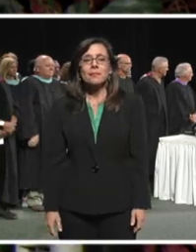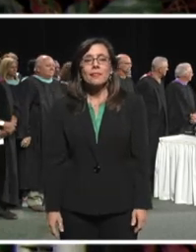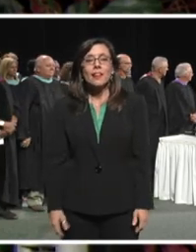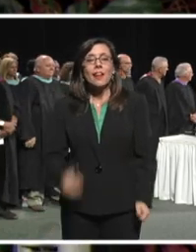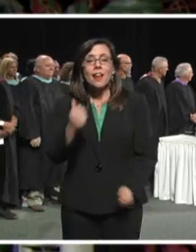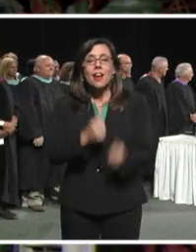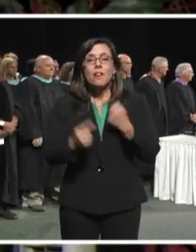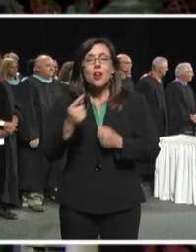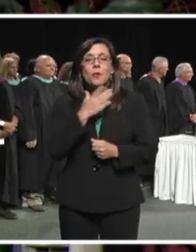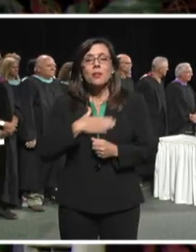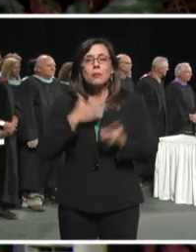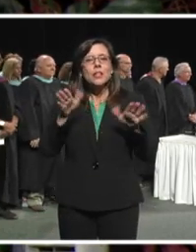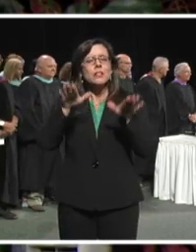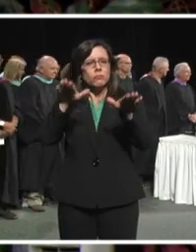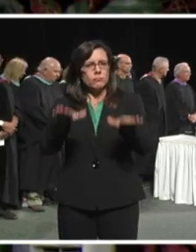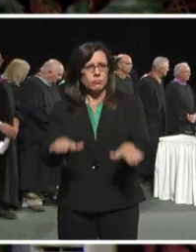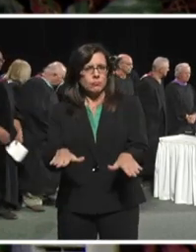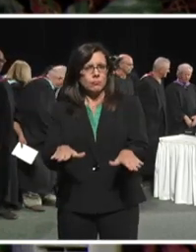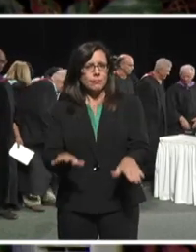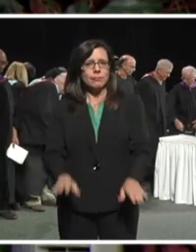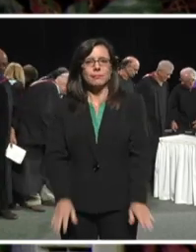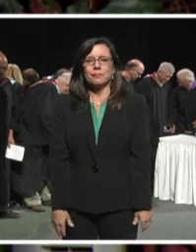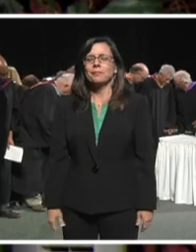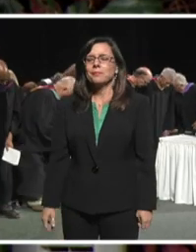Would everyone please have a seat?